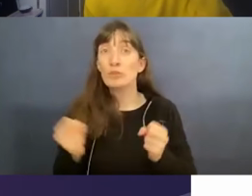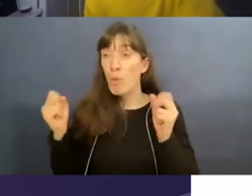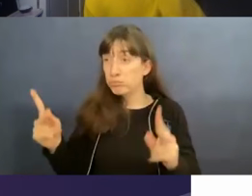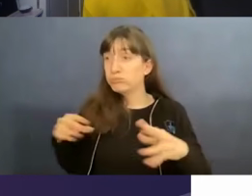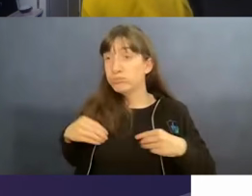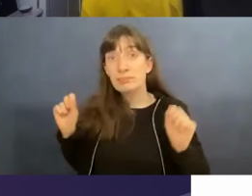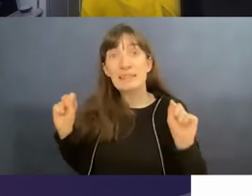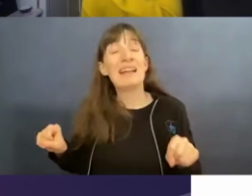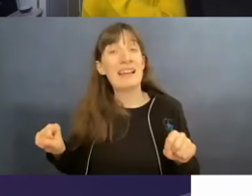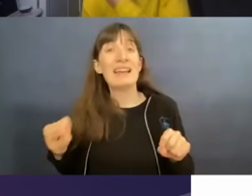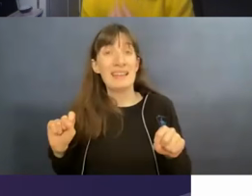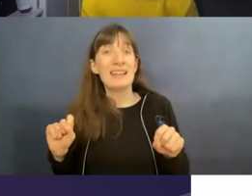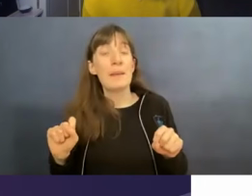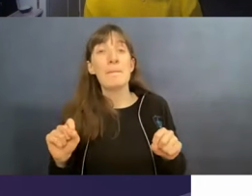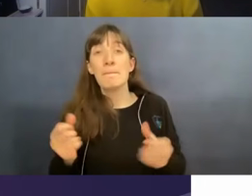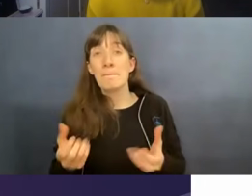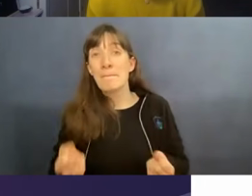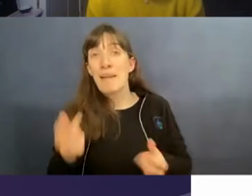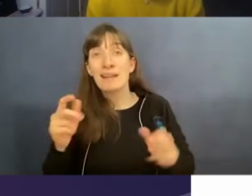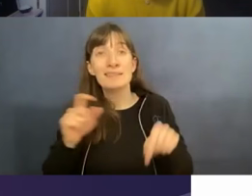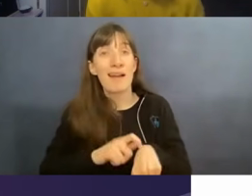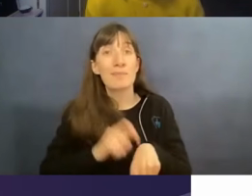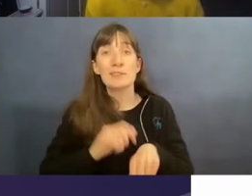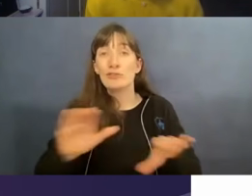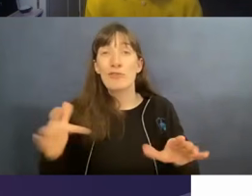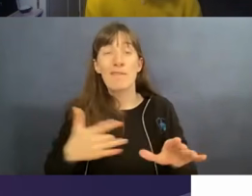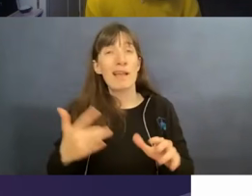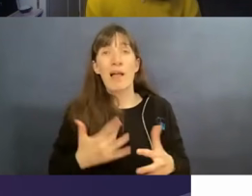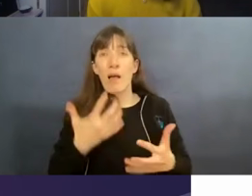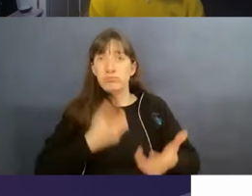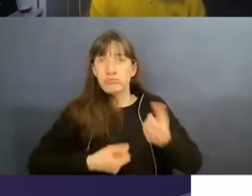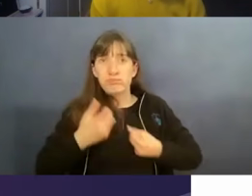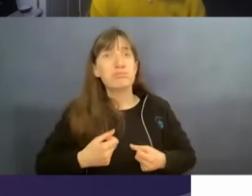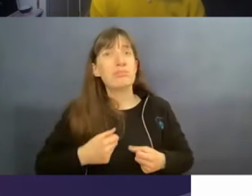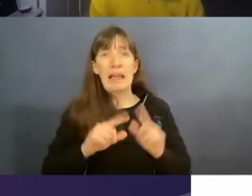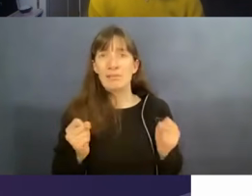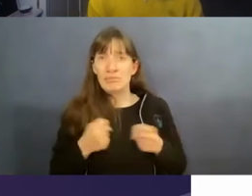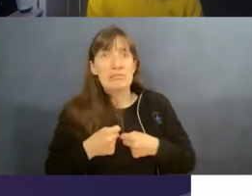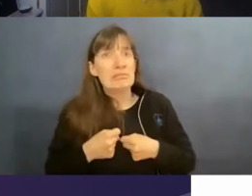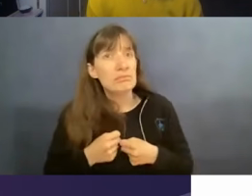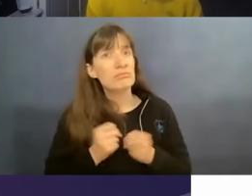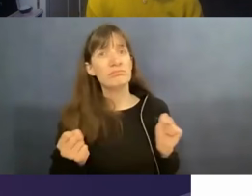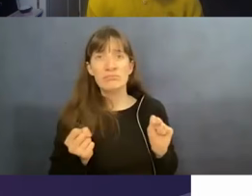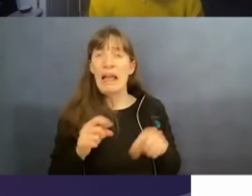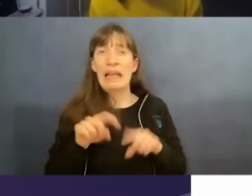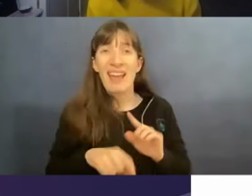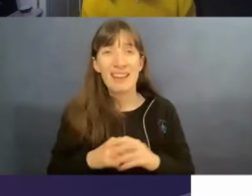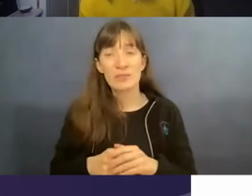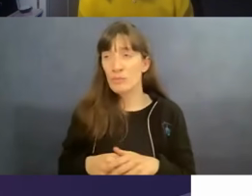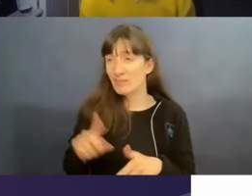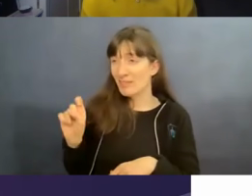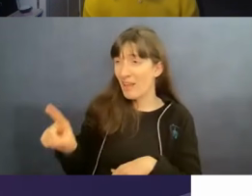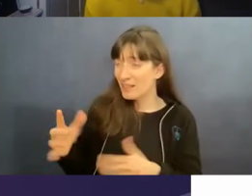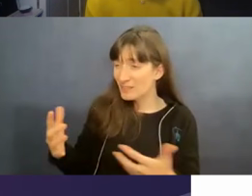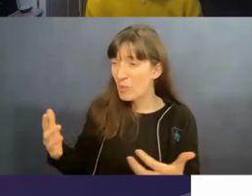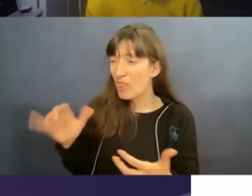suppress them, or that they're not allowed to feel them. So giving them an opportunity to think about, why do you feel this way, or what did you do about